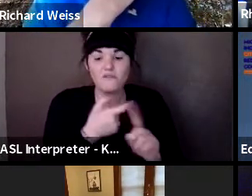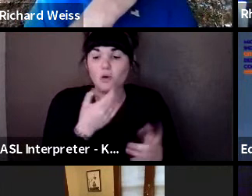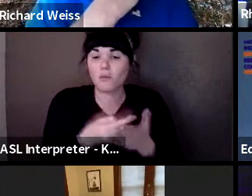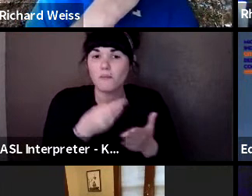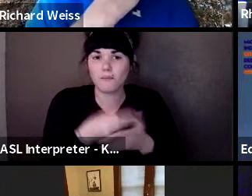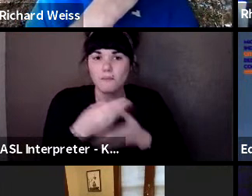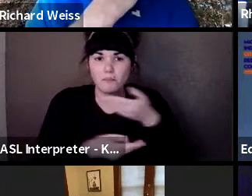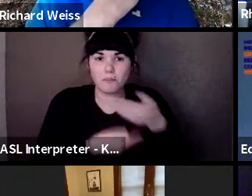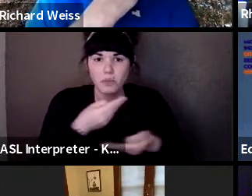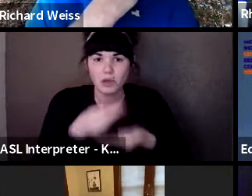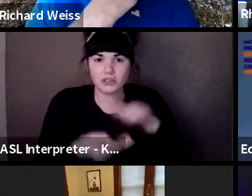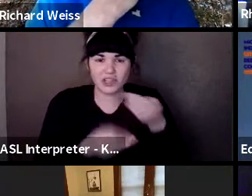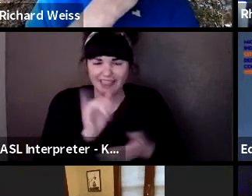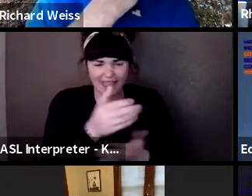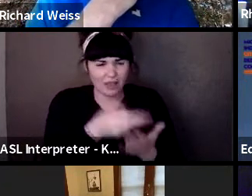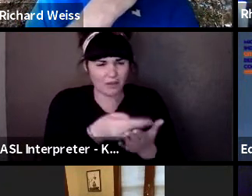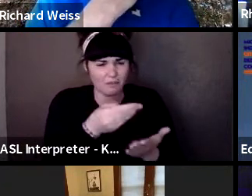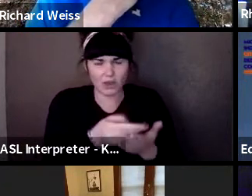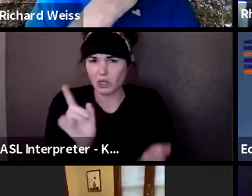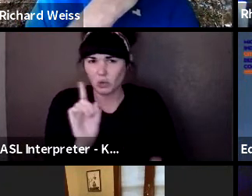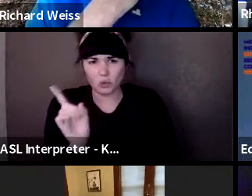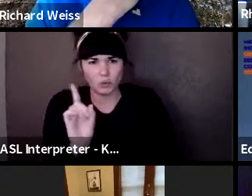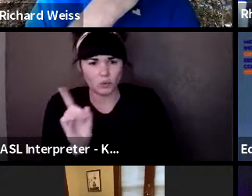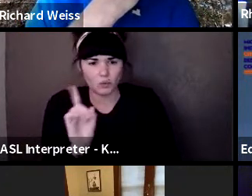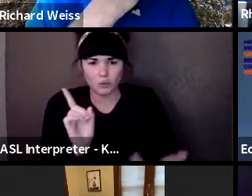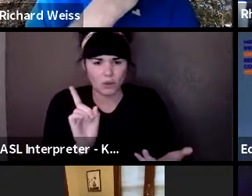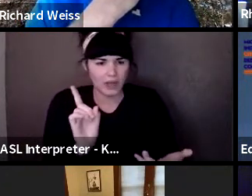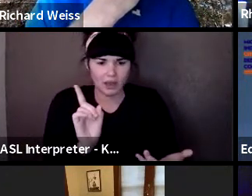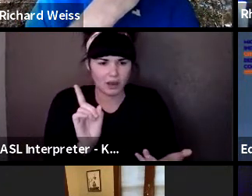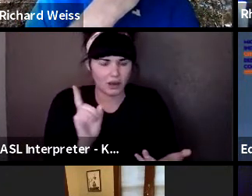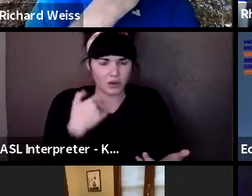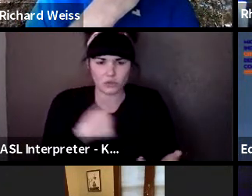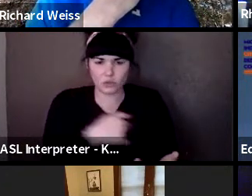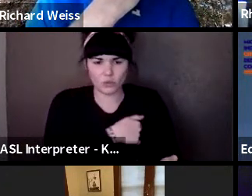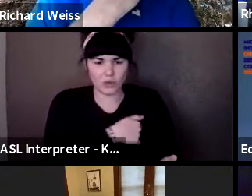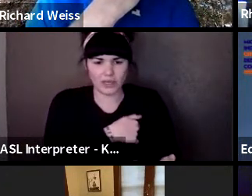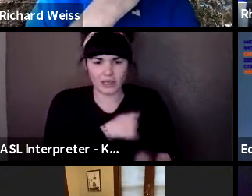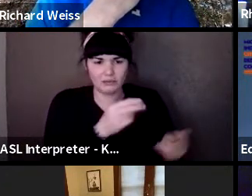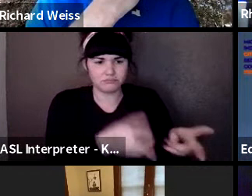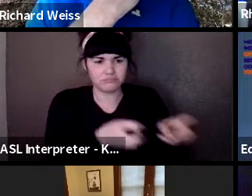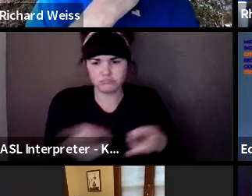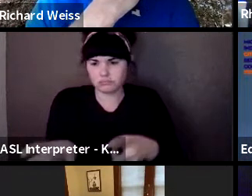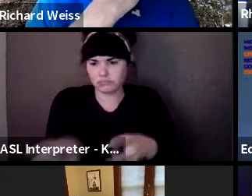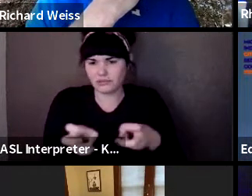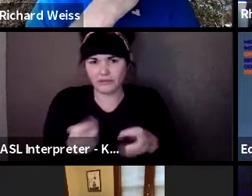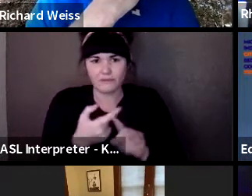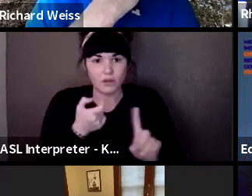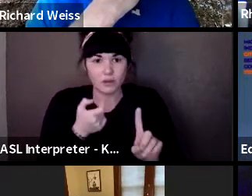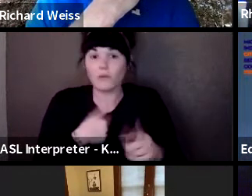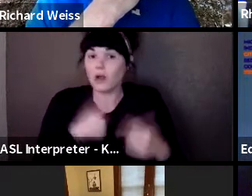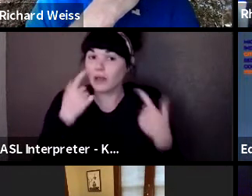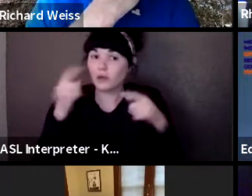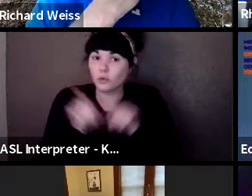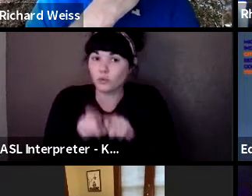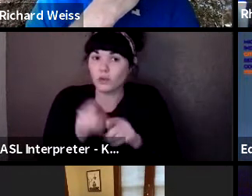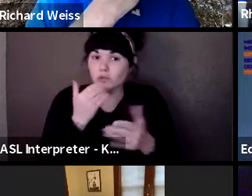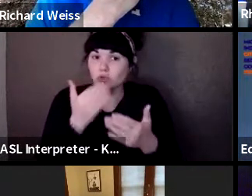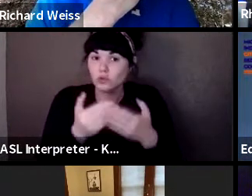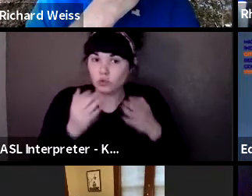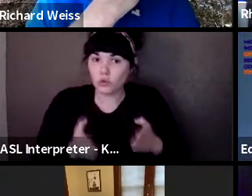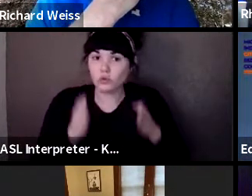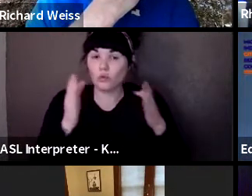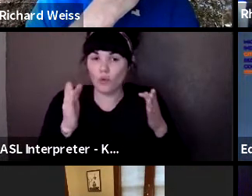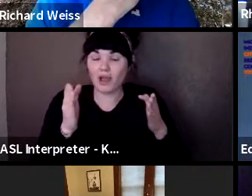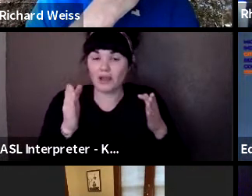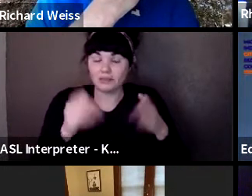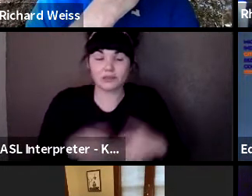currently, out of curiosity? Well, because I do agree with you. I feel like that would be a good way to offset it. Yeah, and it leaves us some